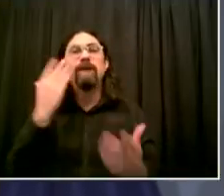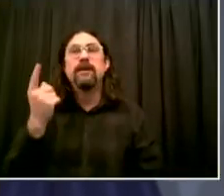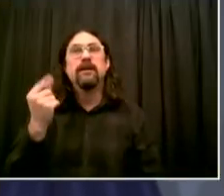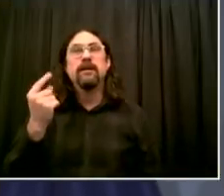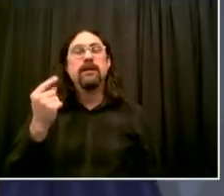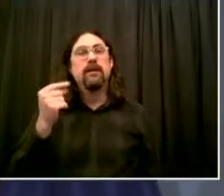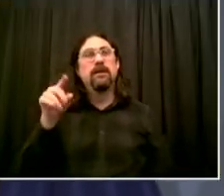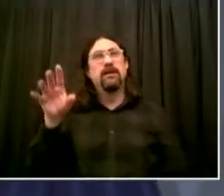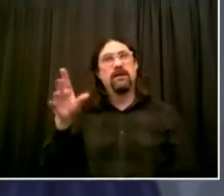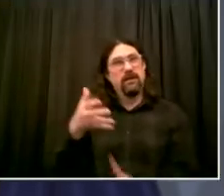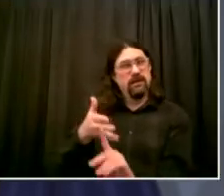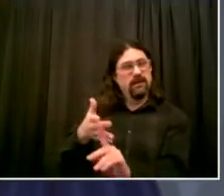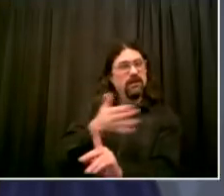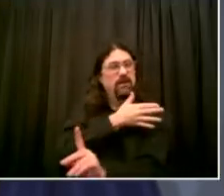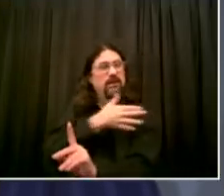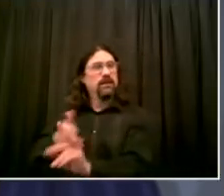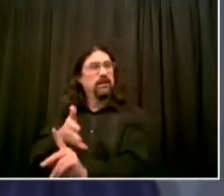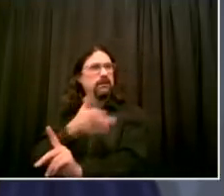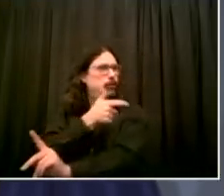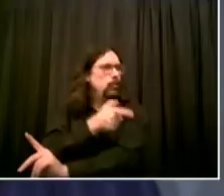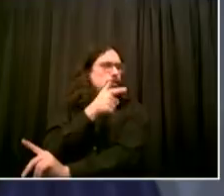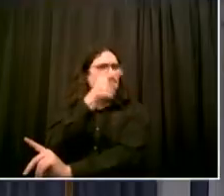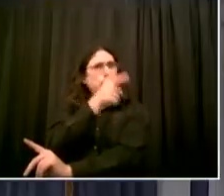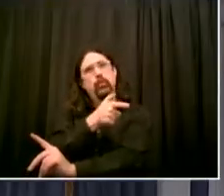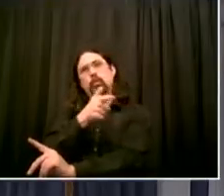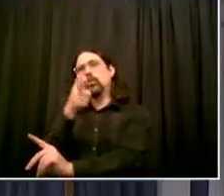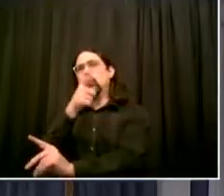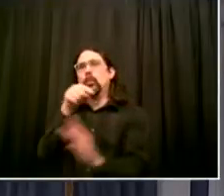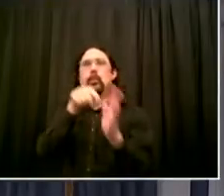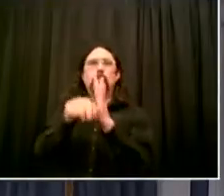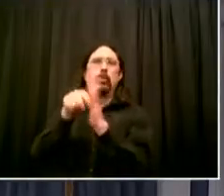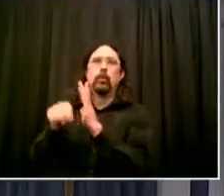made it happen, my pleasure to introduce Kay Bain.